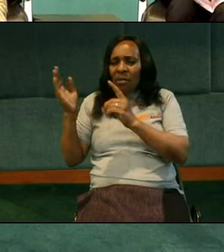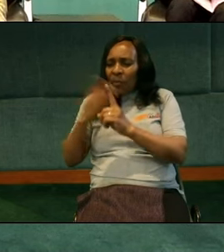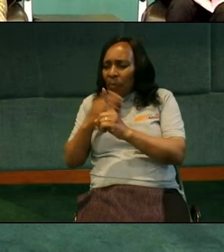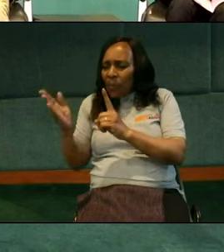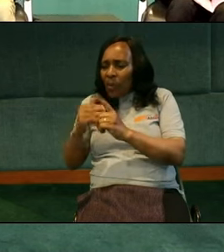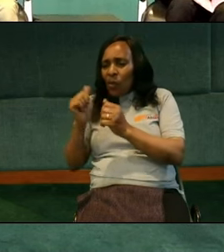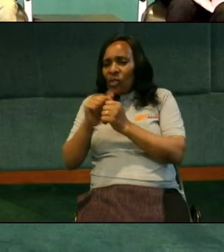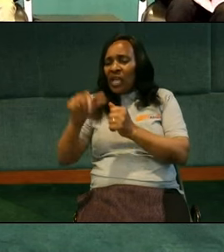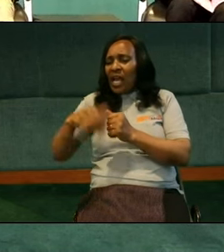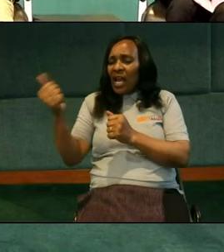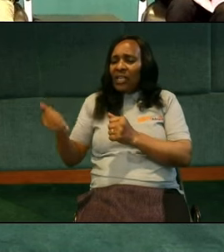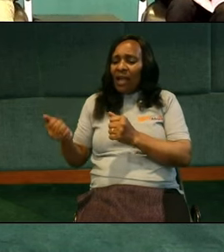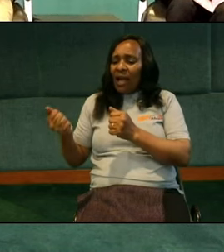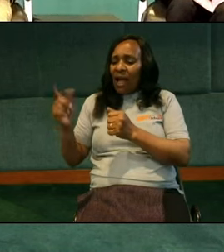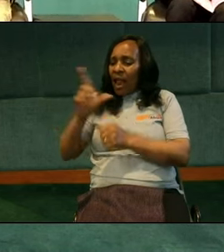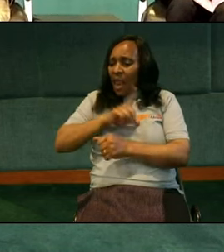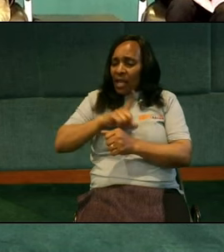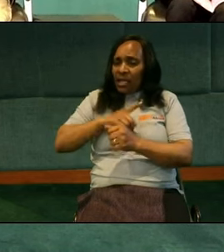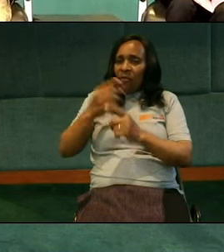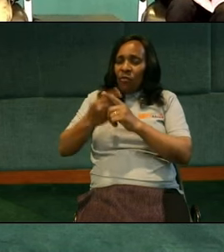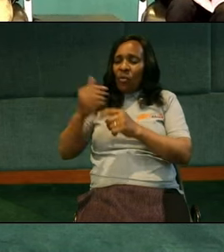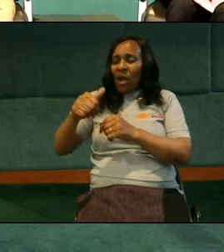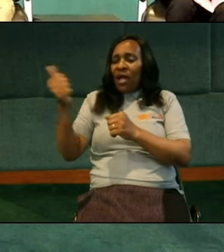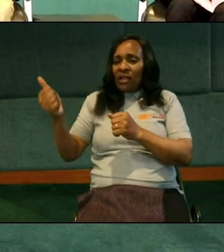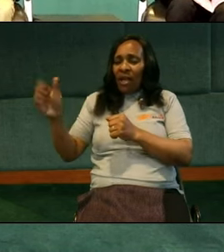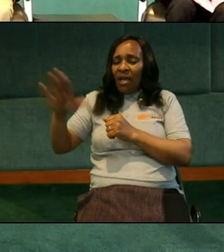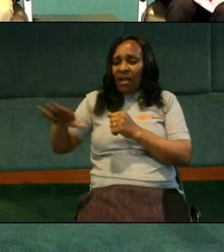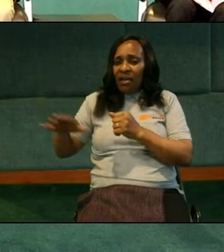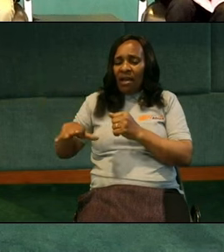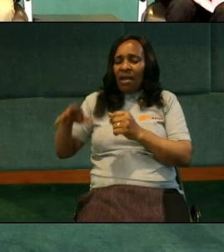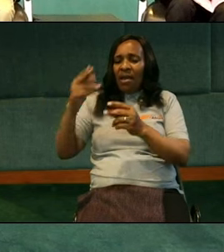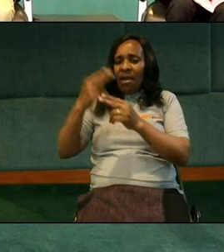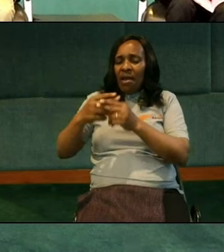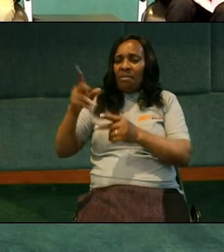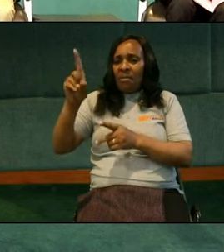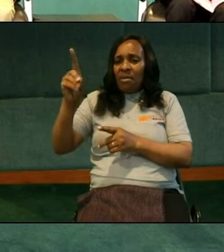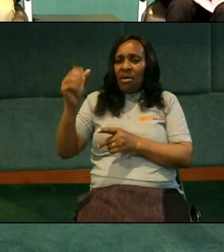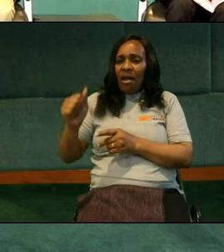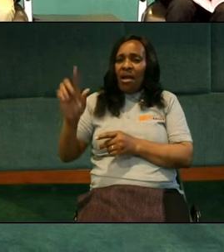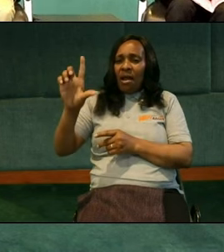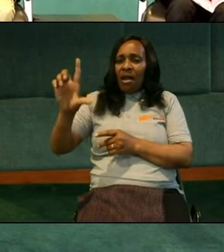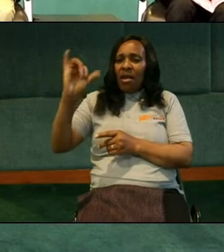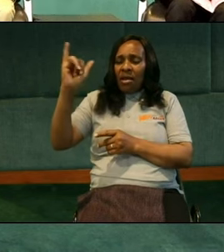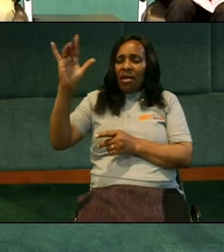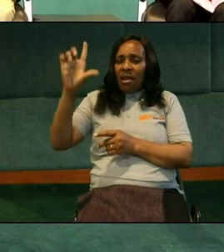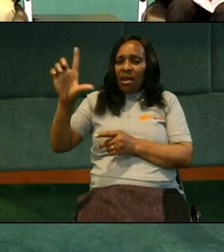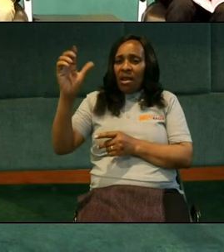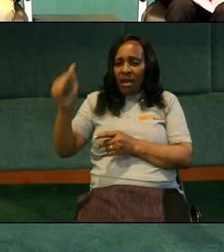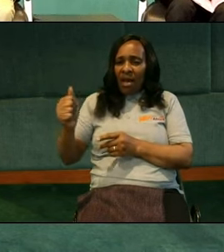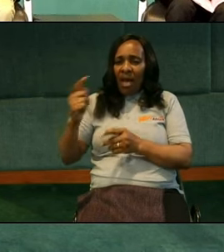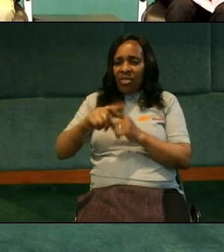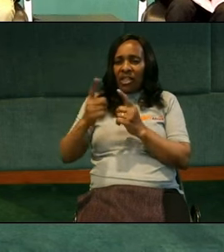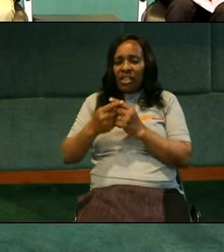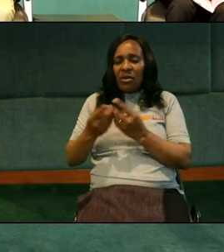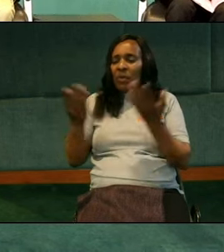from the tribe who was told not to. Delilah. And eventually he was brought